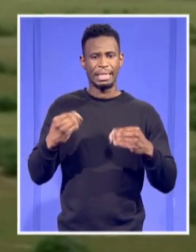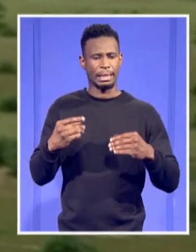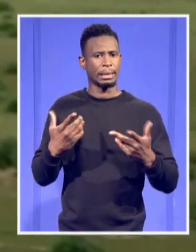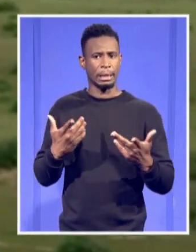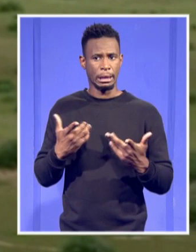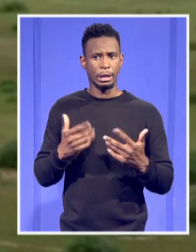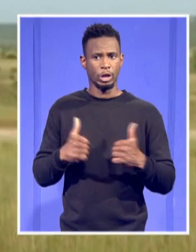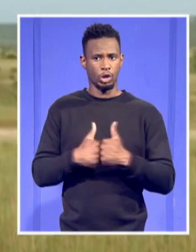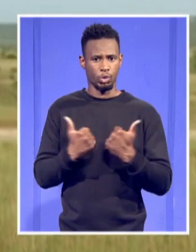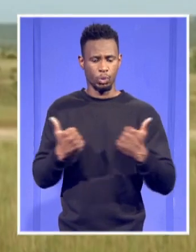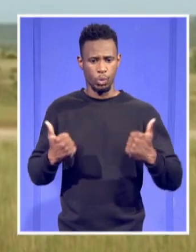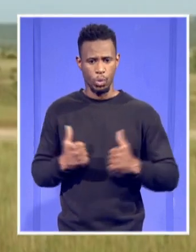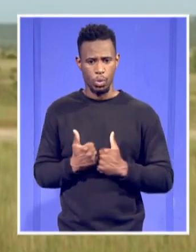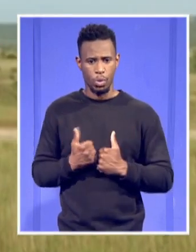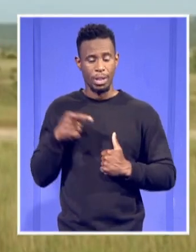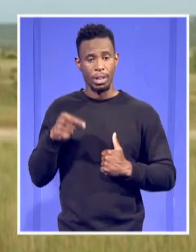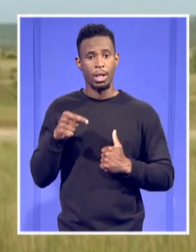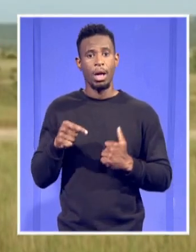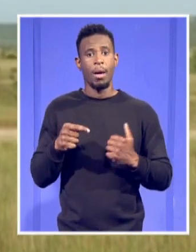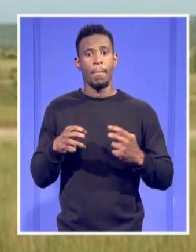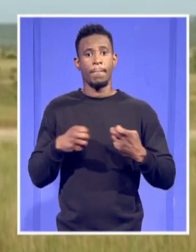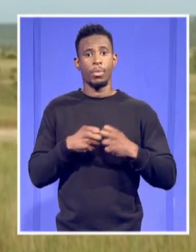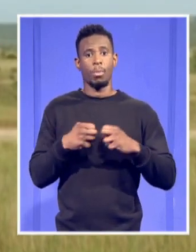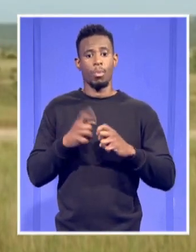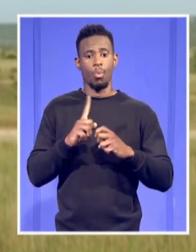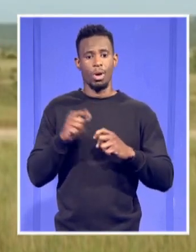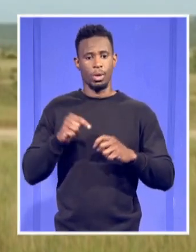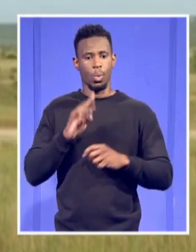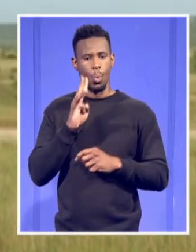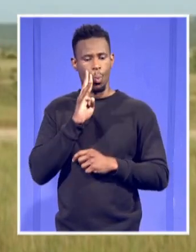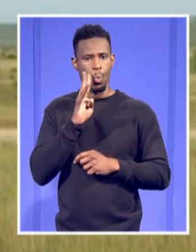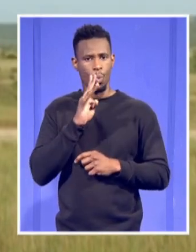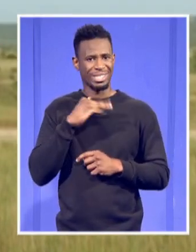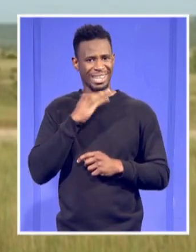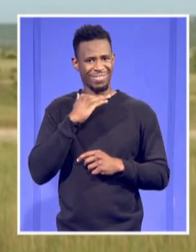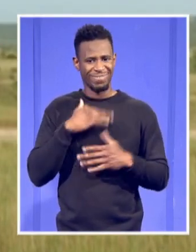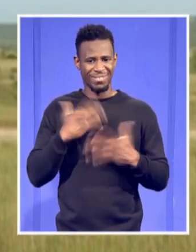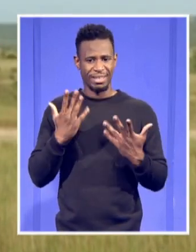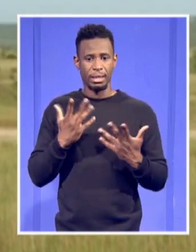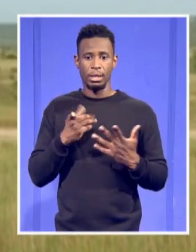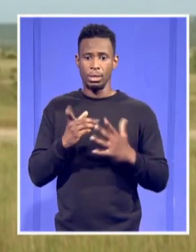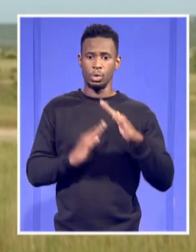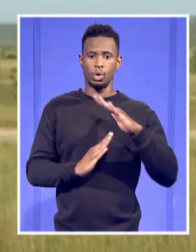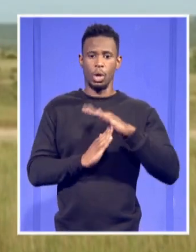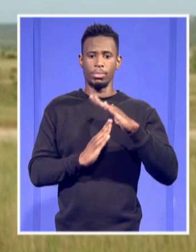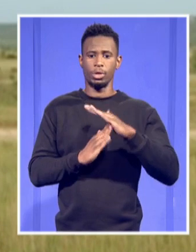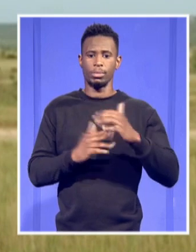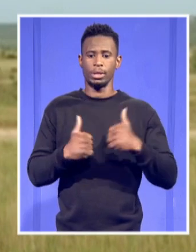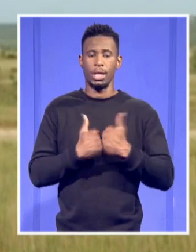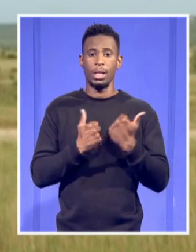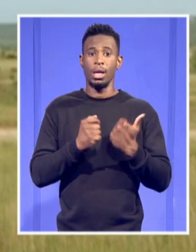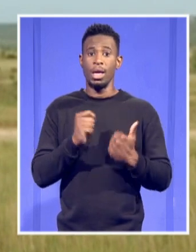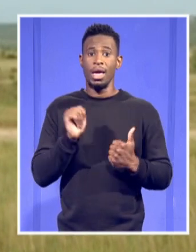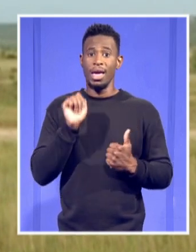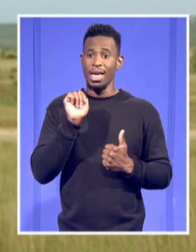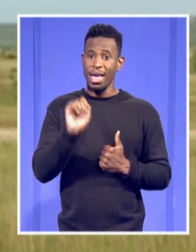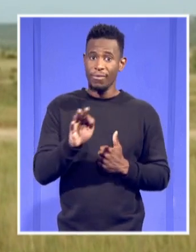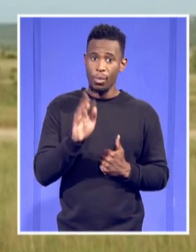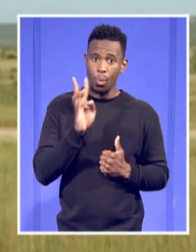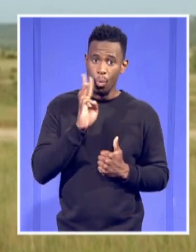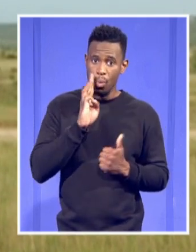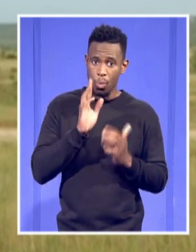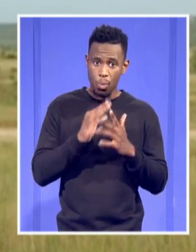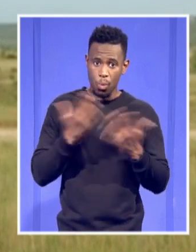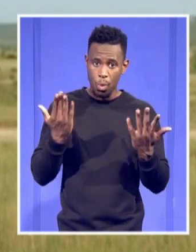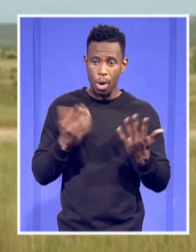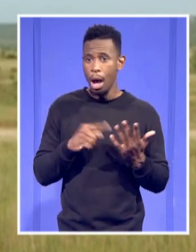the scarcity and lack of water is one of our biggest challenges, if not the biggest challenge, because without water, we can do nothing. There is no